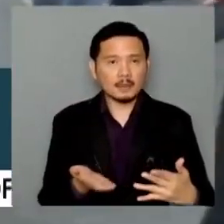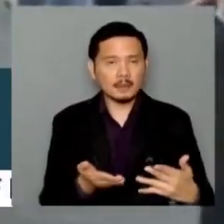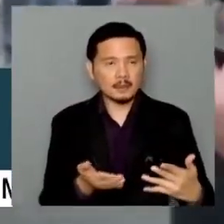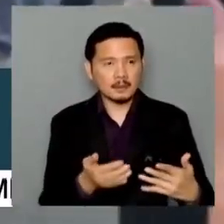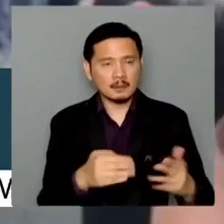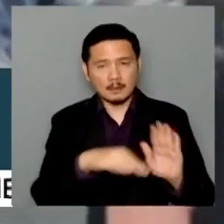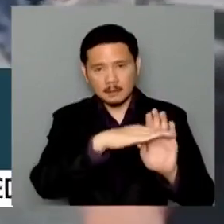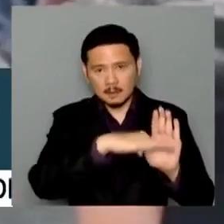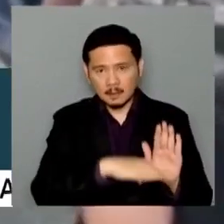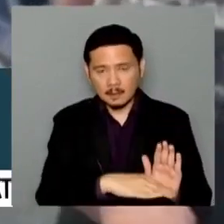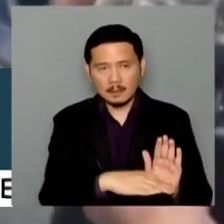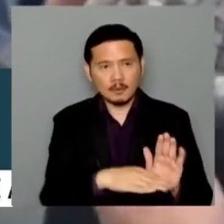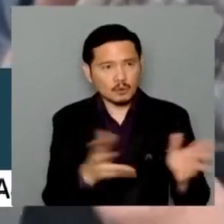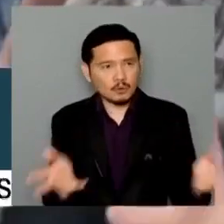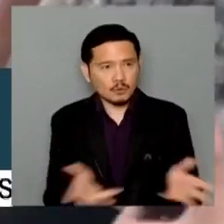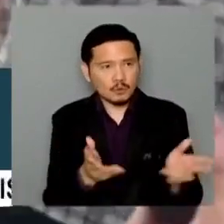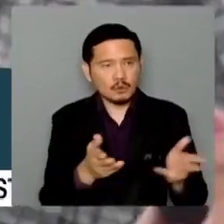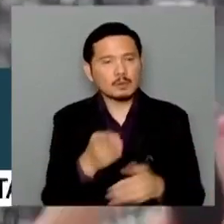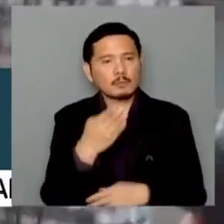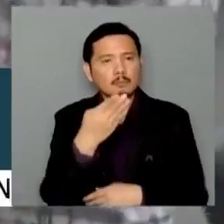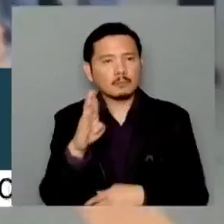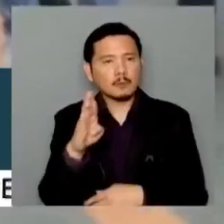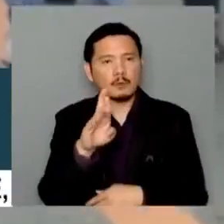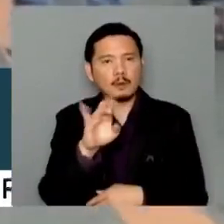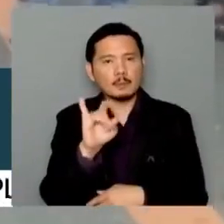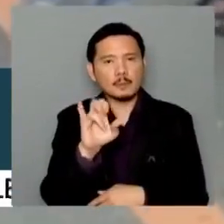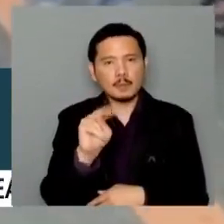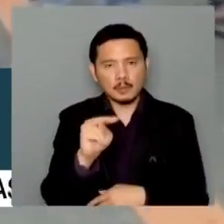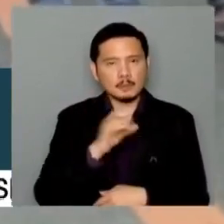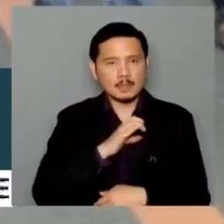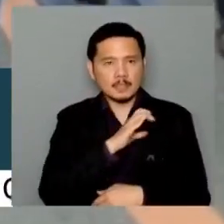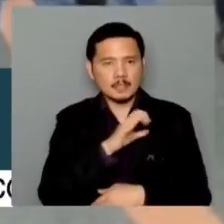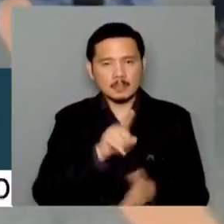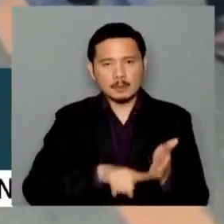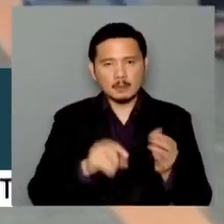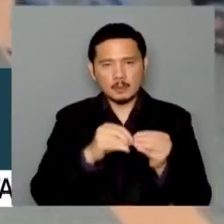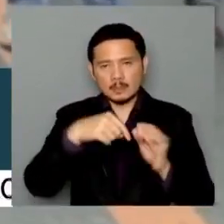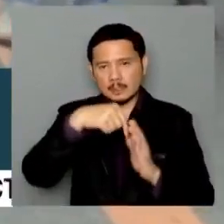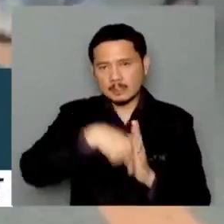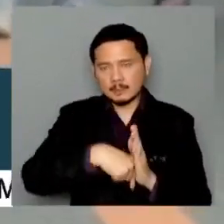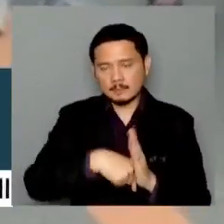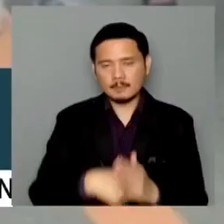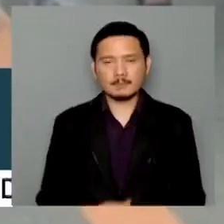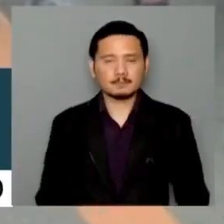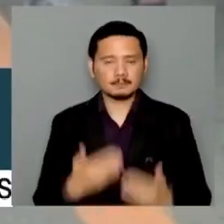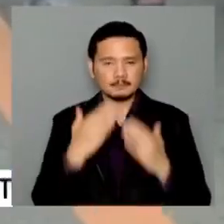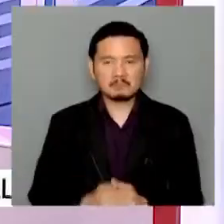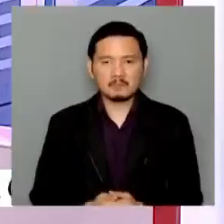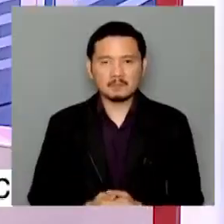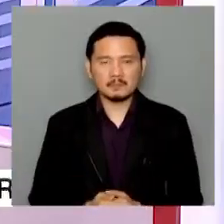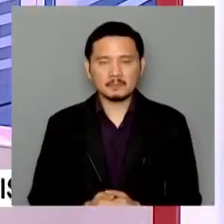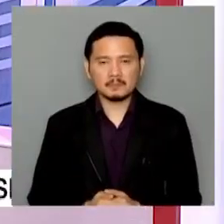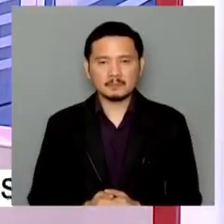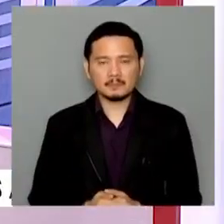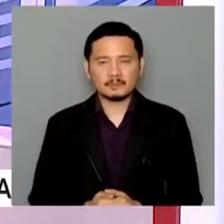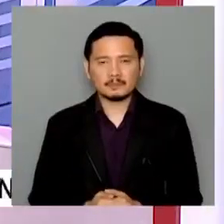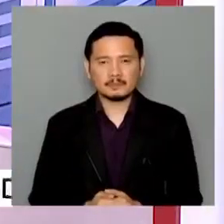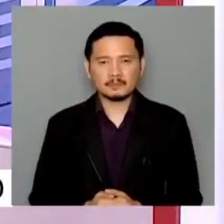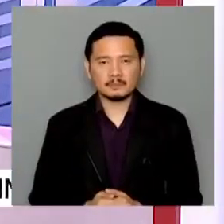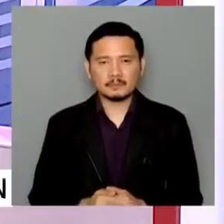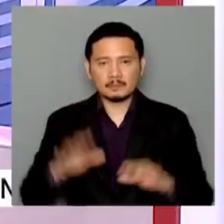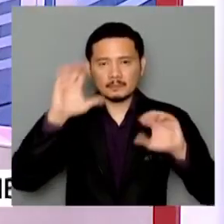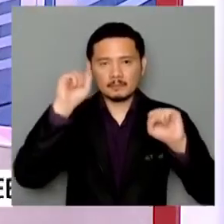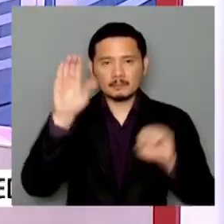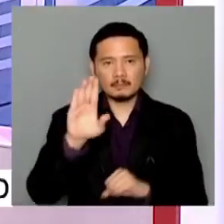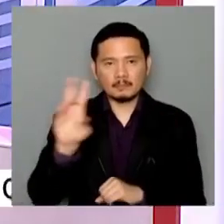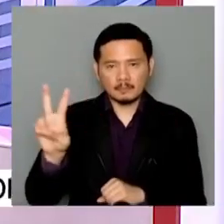Ribbon Committee to look into the matter. Carmina? Thanks a lot. Joyce Balancha there. Take care, Joyce, and you keep safe. President Marcos seeking an